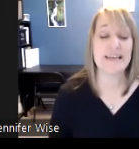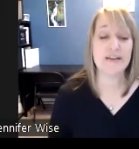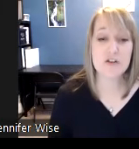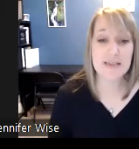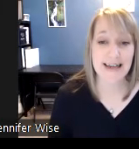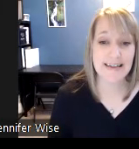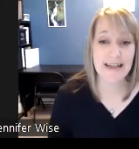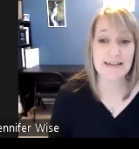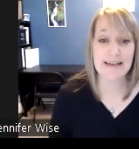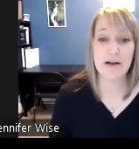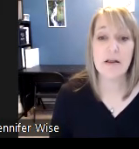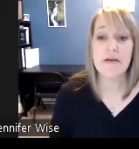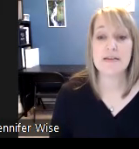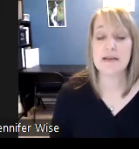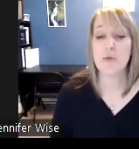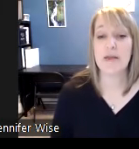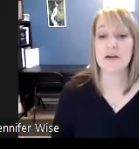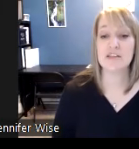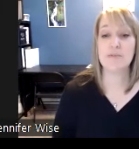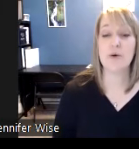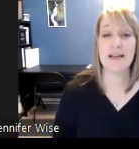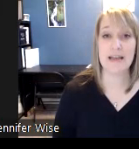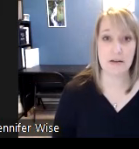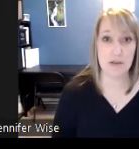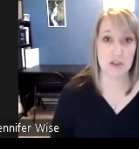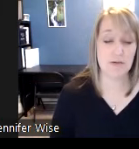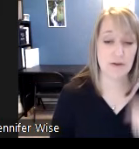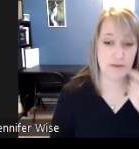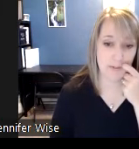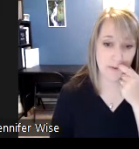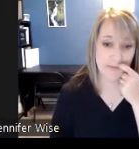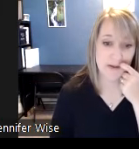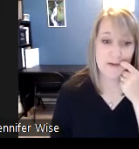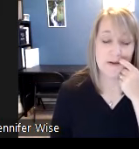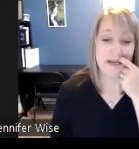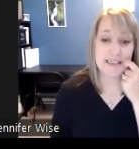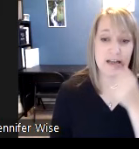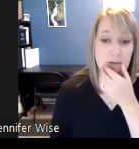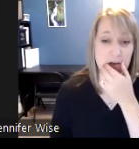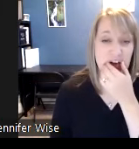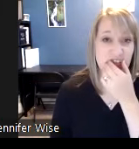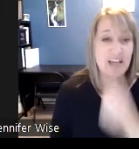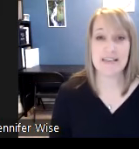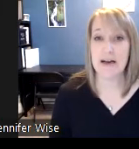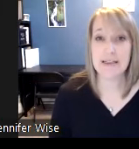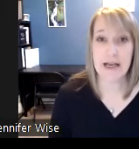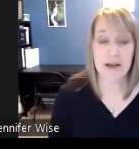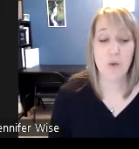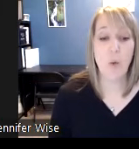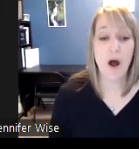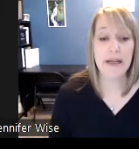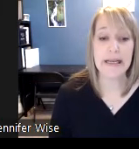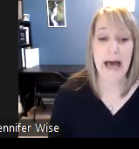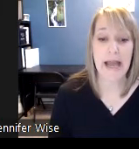is that years are signed in ASL the same way they are spoken in English. So for example, 1985 is not